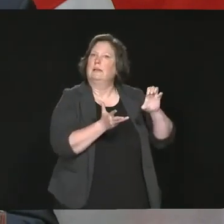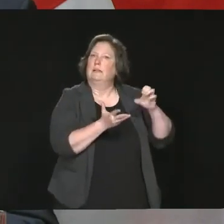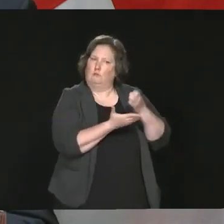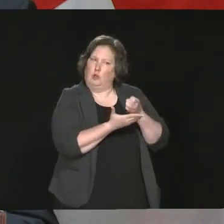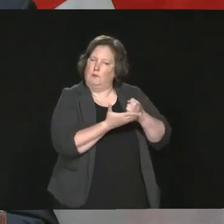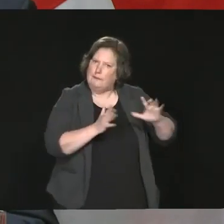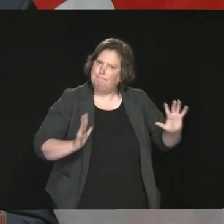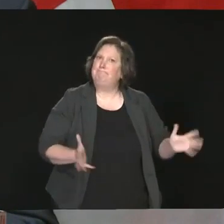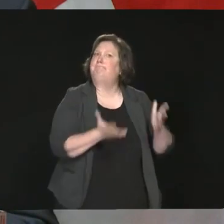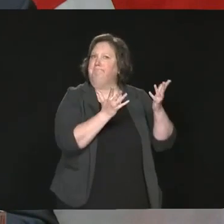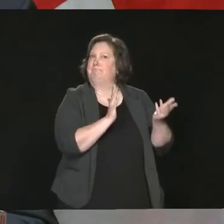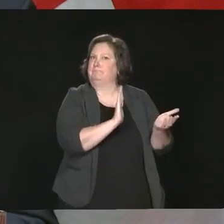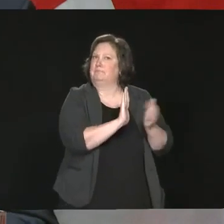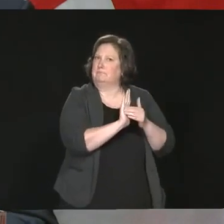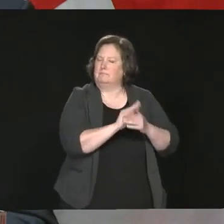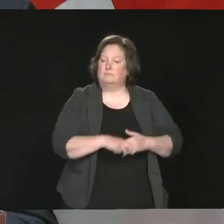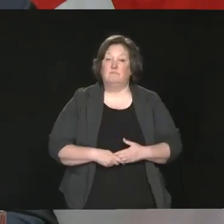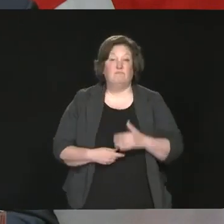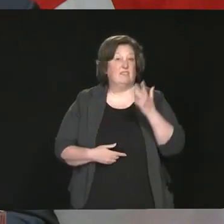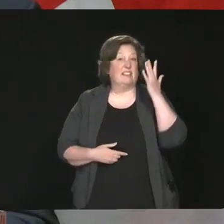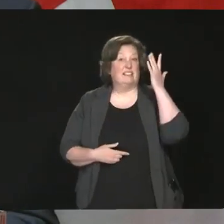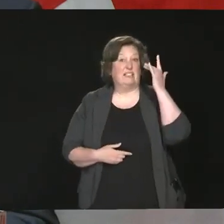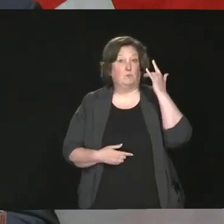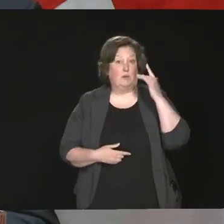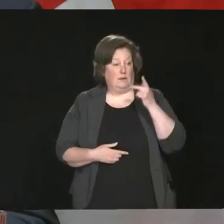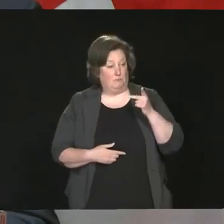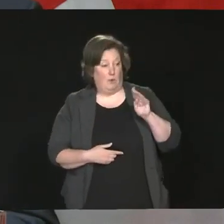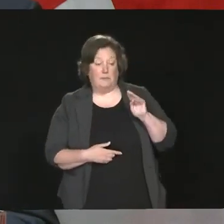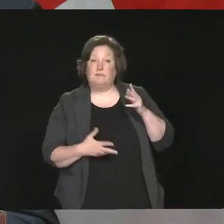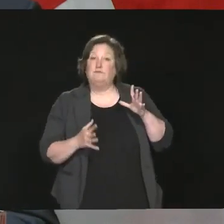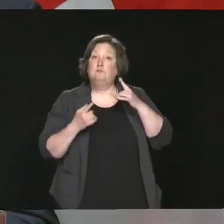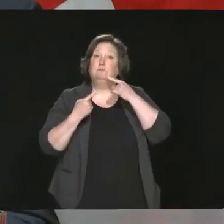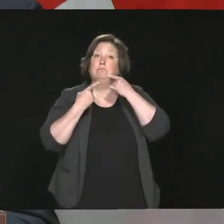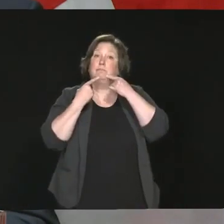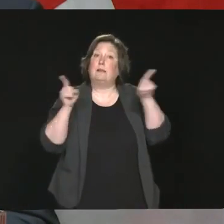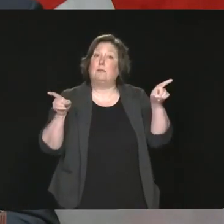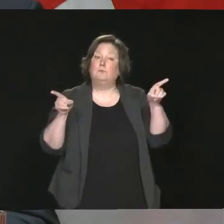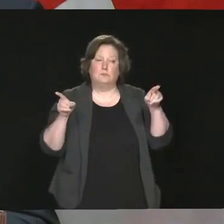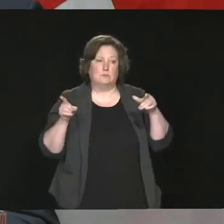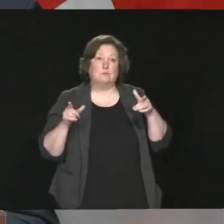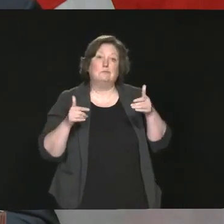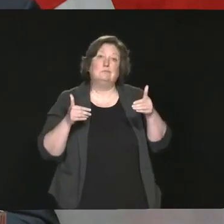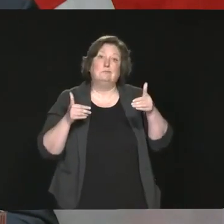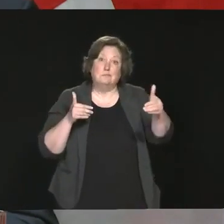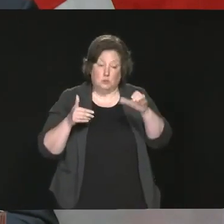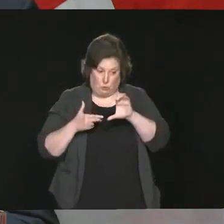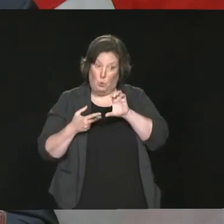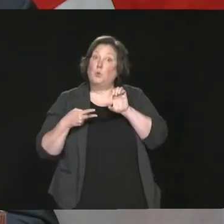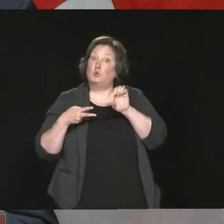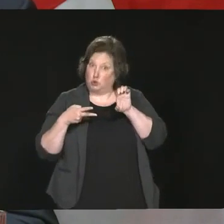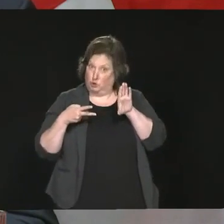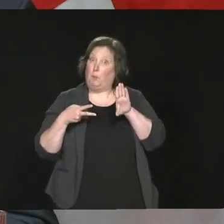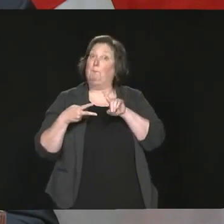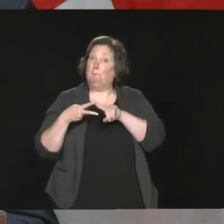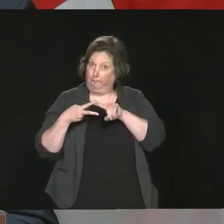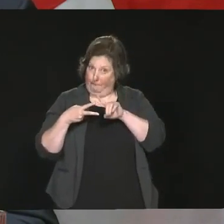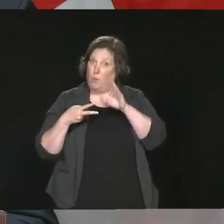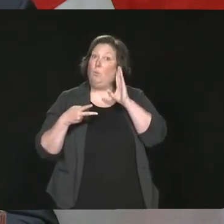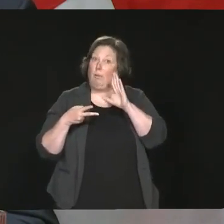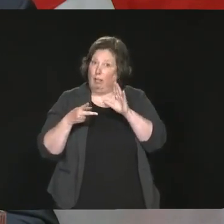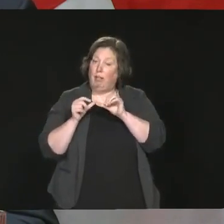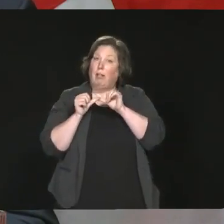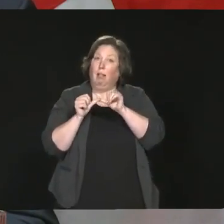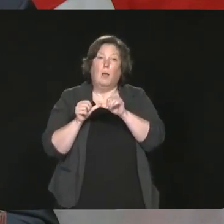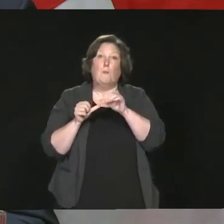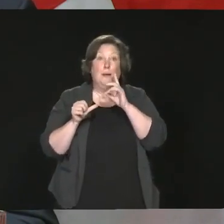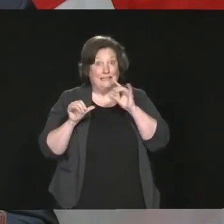au cours des prochaines semaines et des prochains mois pour continuer à évoluer en fonction de notre évaluation de la situation. Based on our assessment